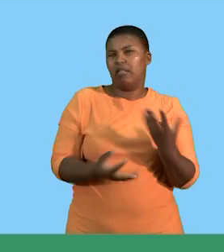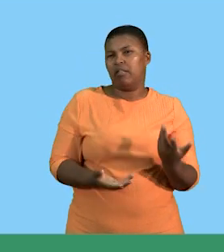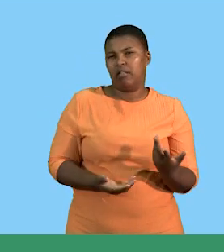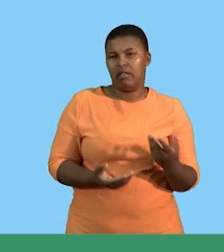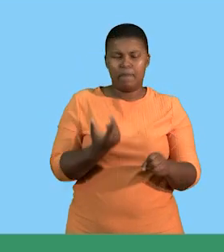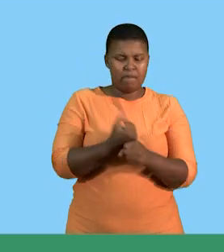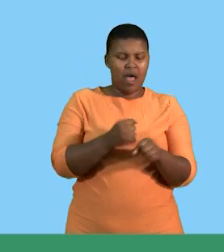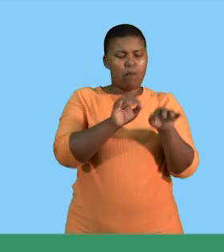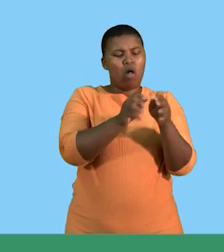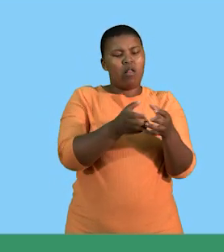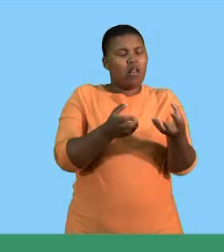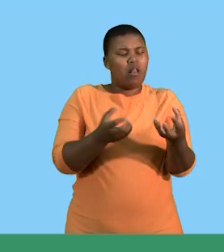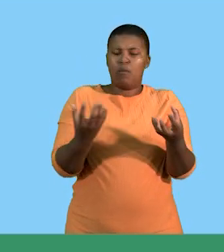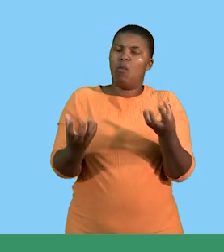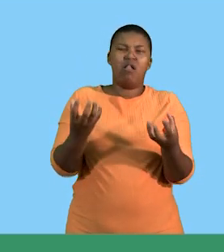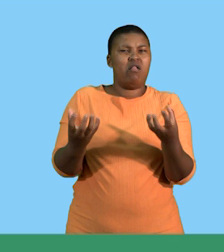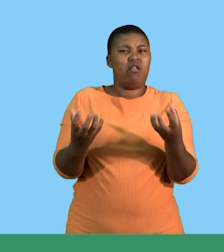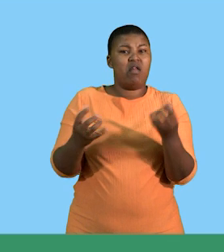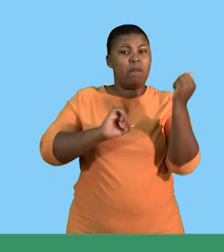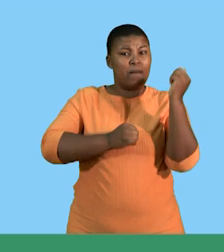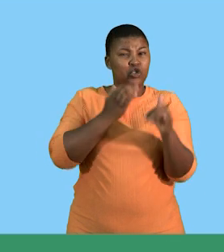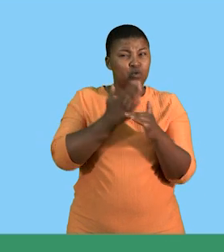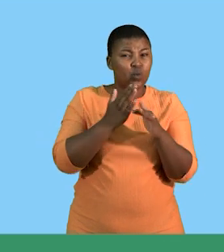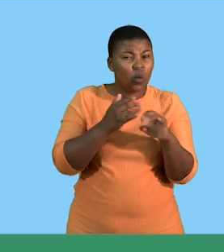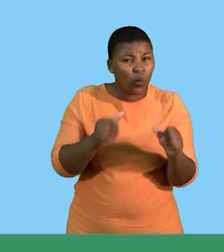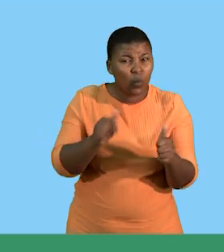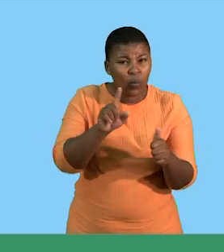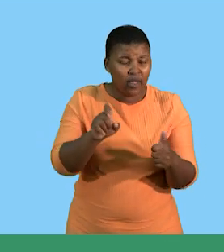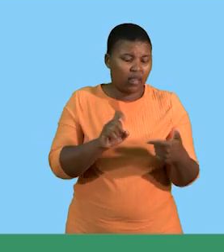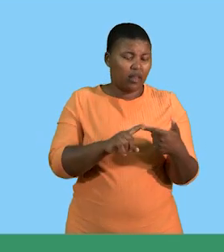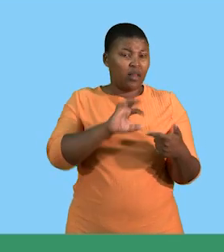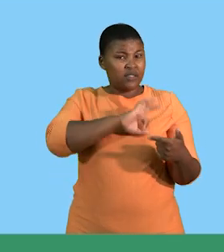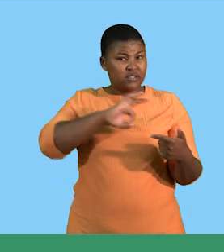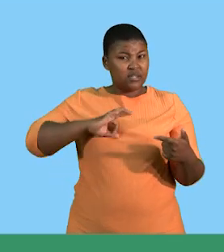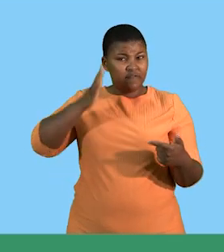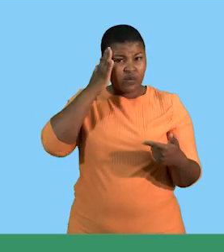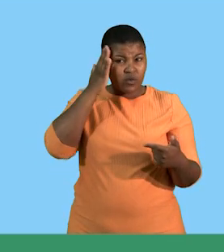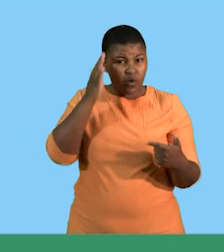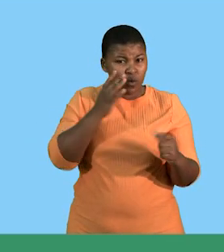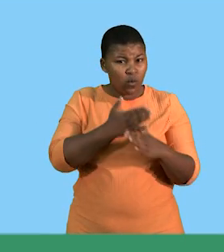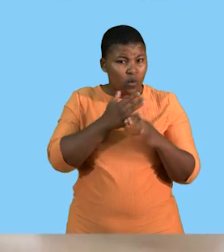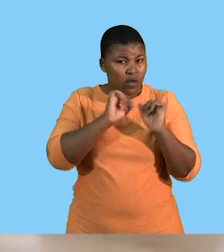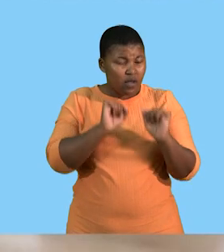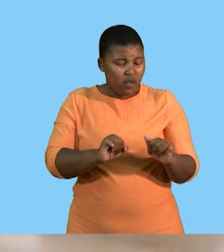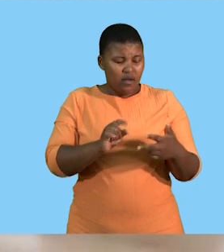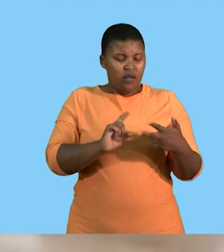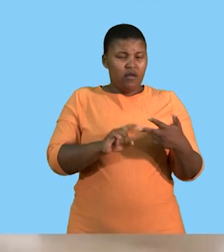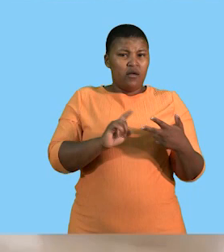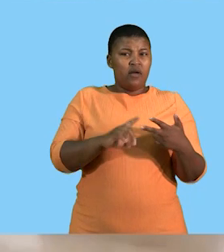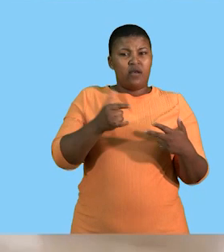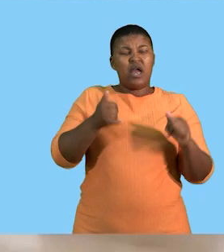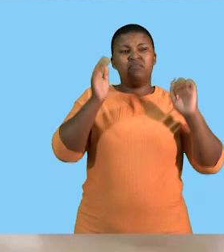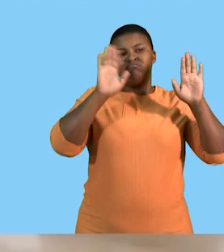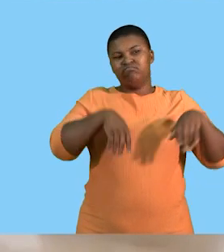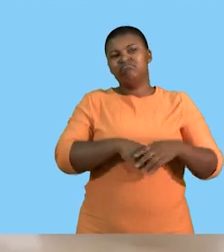bowls. You will check, is there enough wood? Is the machine working? Does the employee know what to do? And then you will